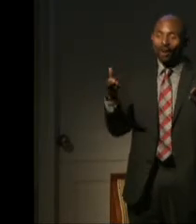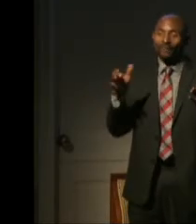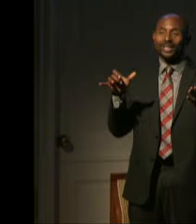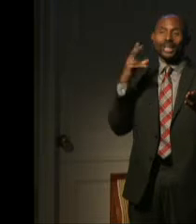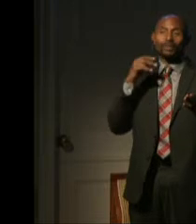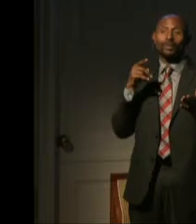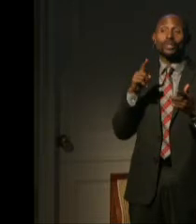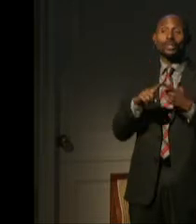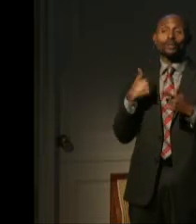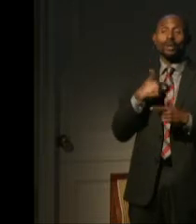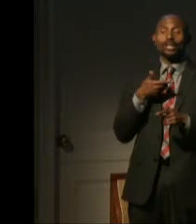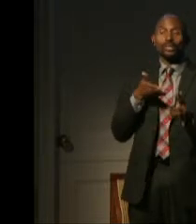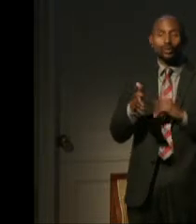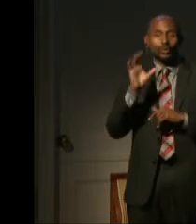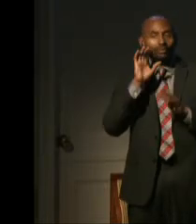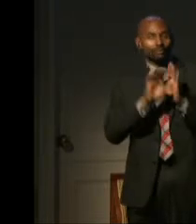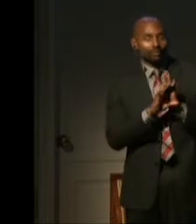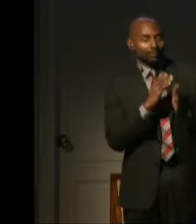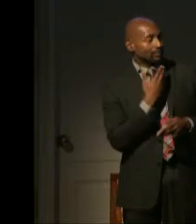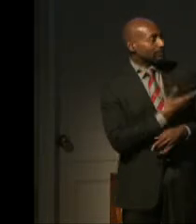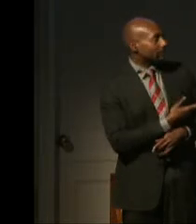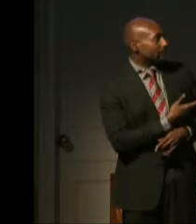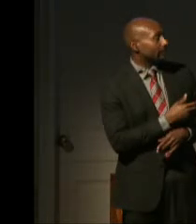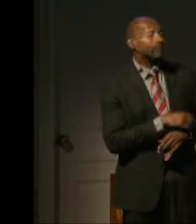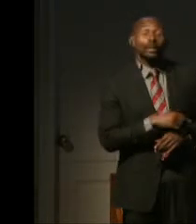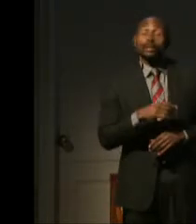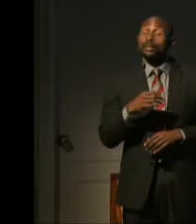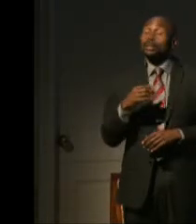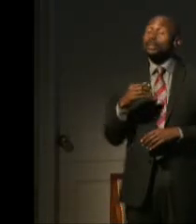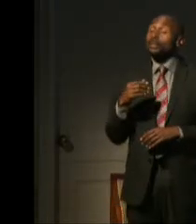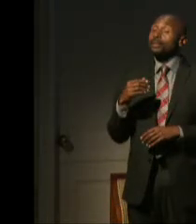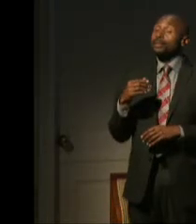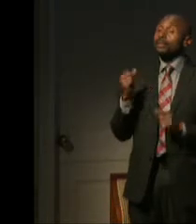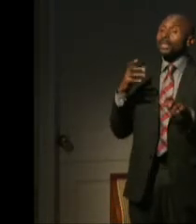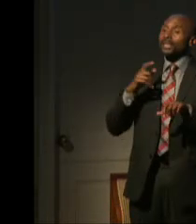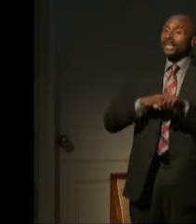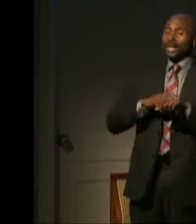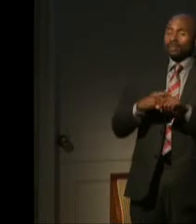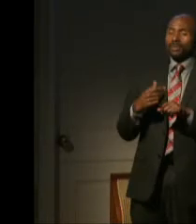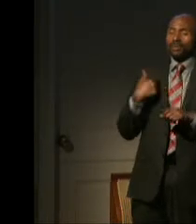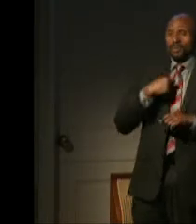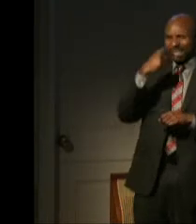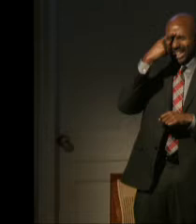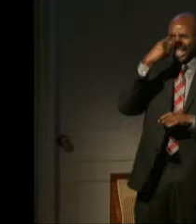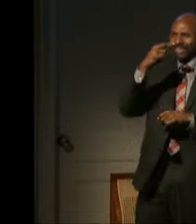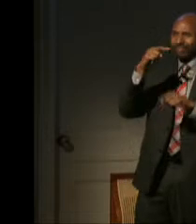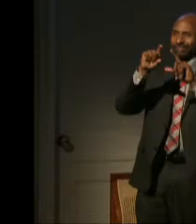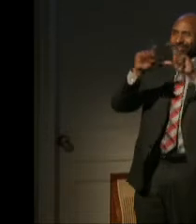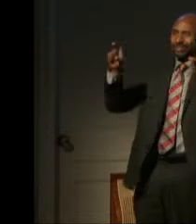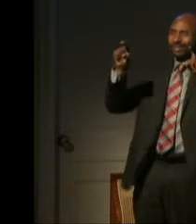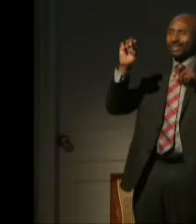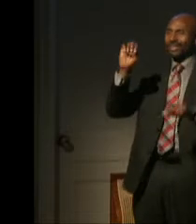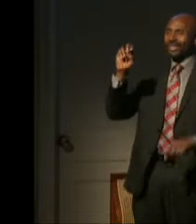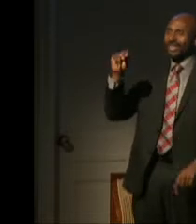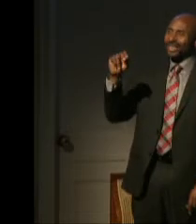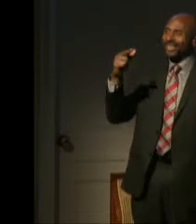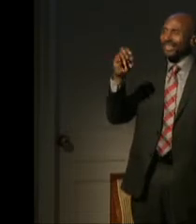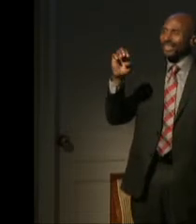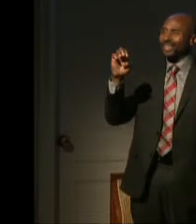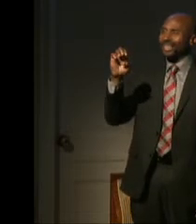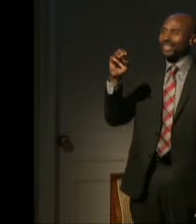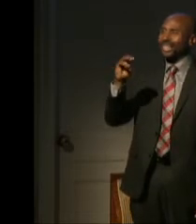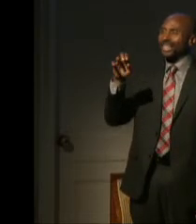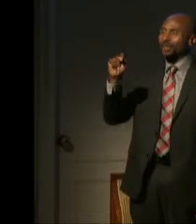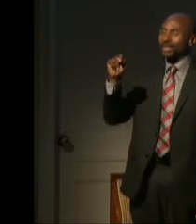So often, and up to this point, when we thought of engagement, we've thought about bringing people to the museum to experience